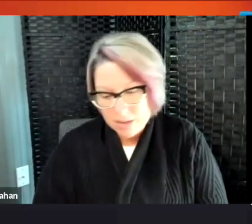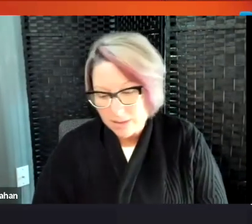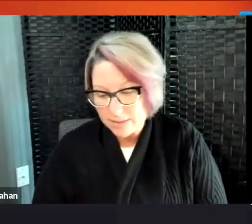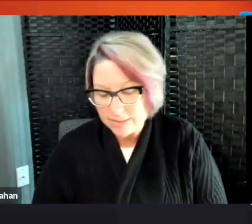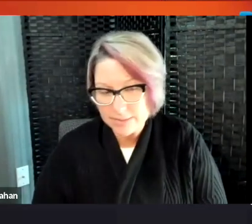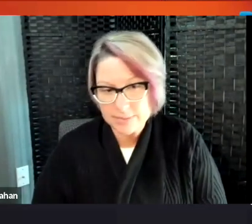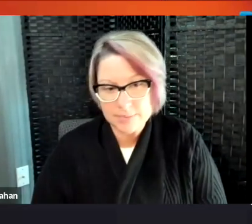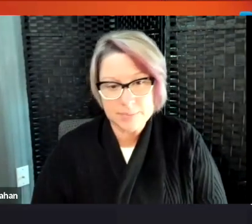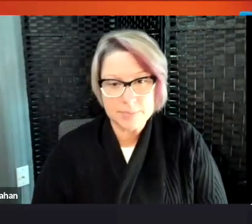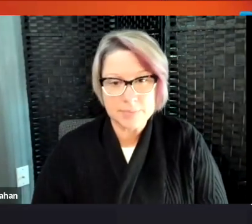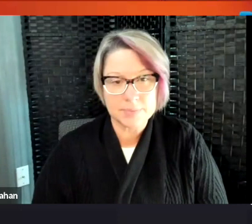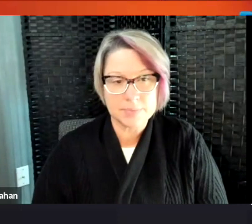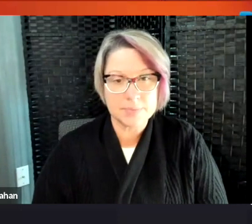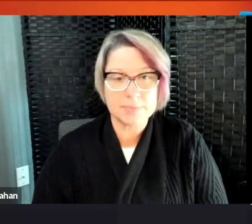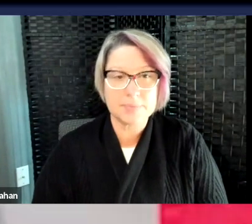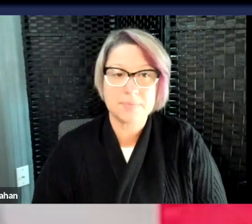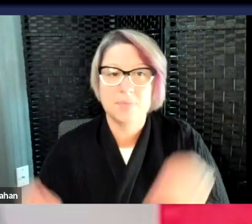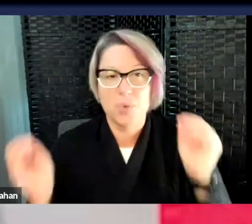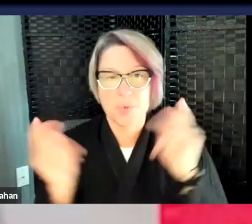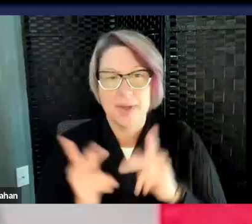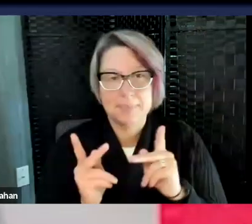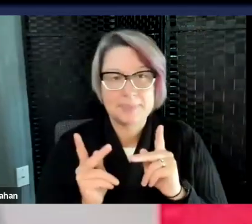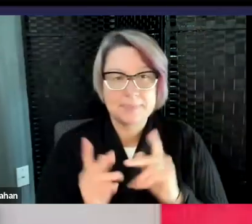Oh. All right.